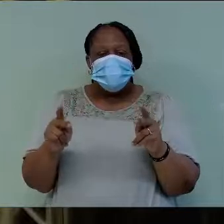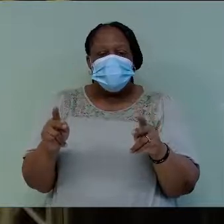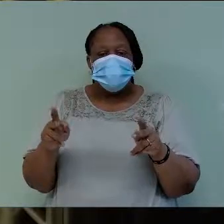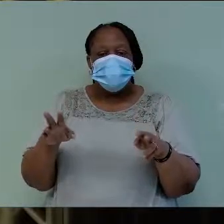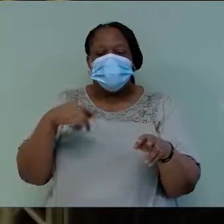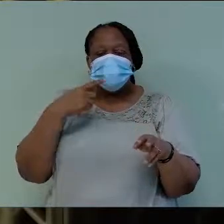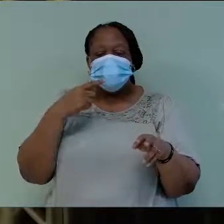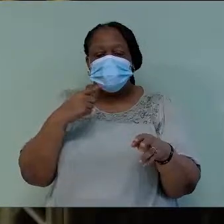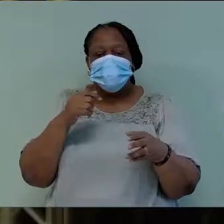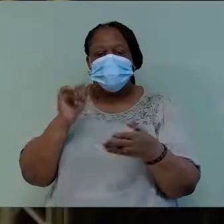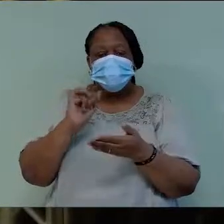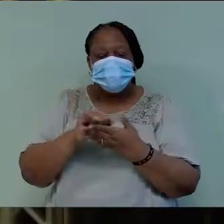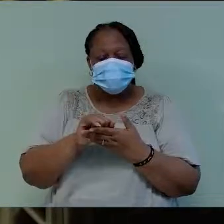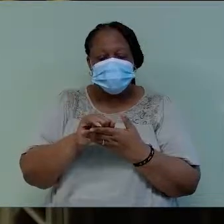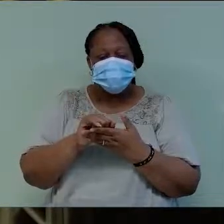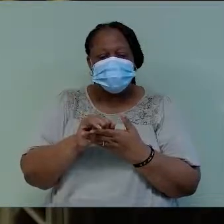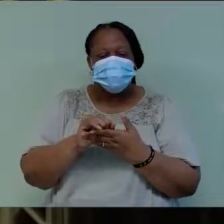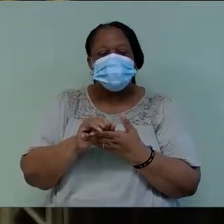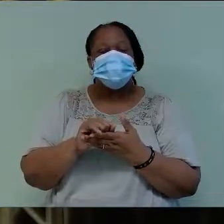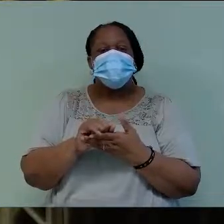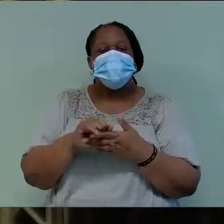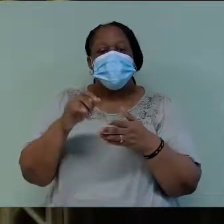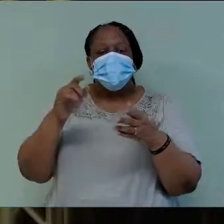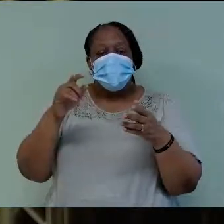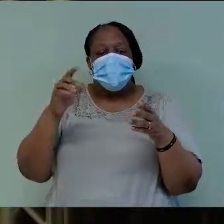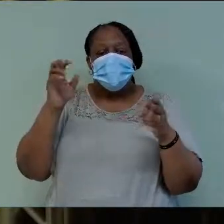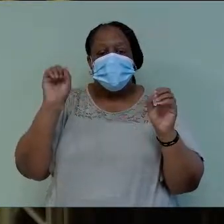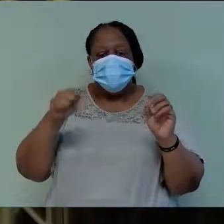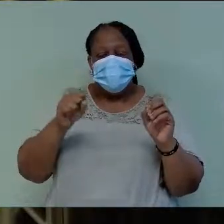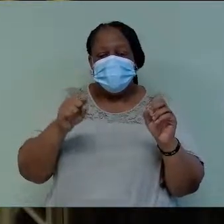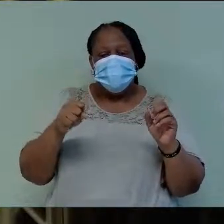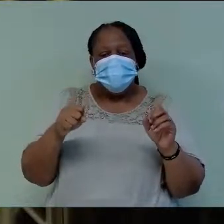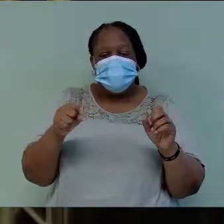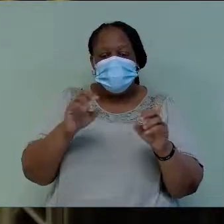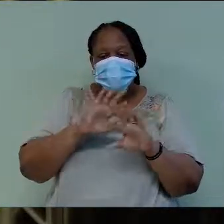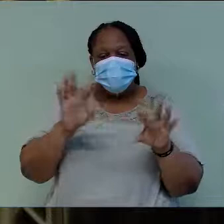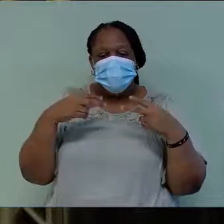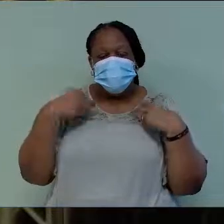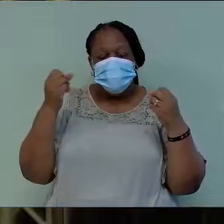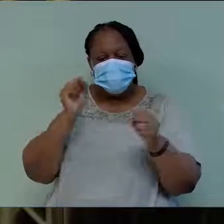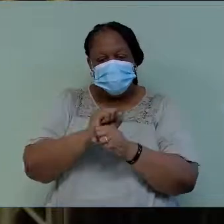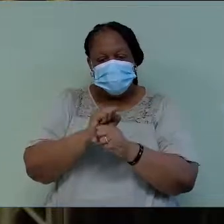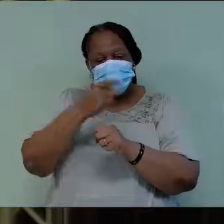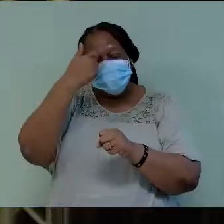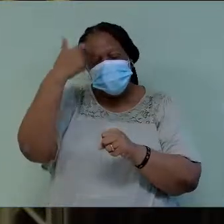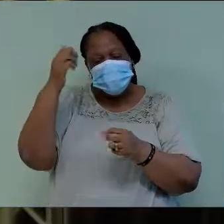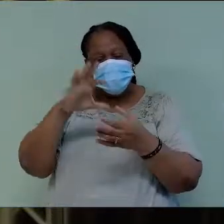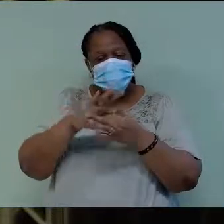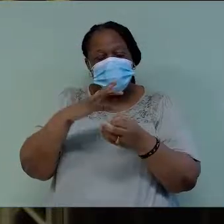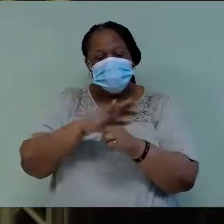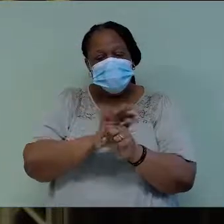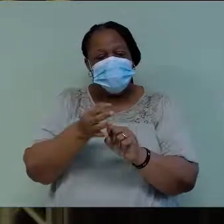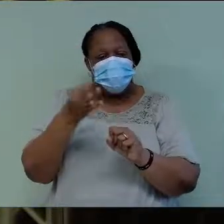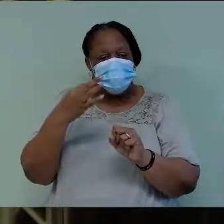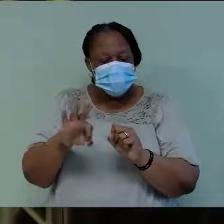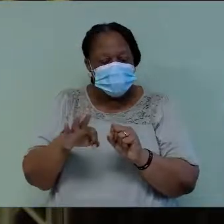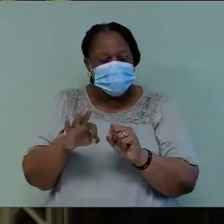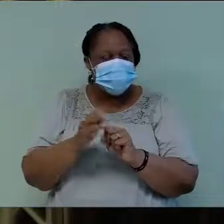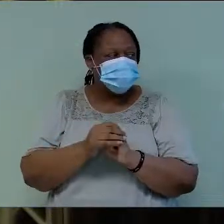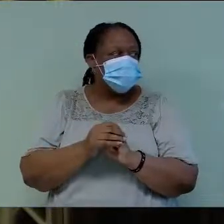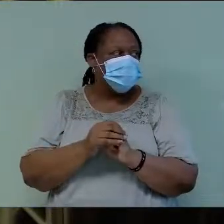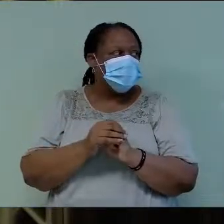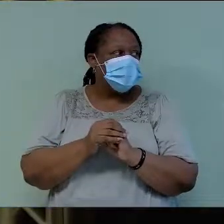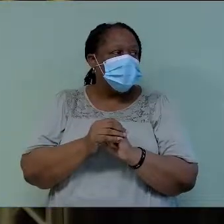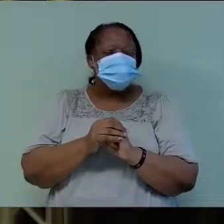to please notify us via email about the present status of your employees as the